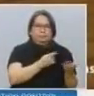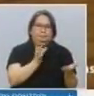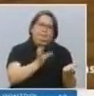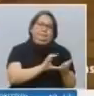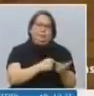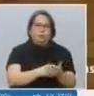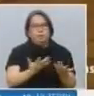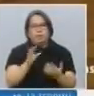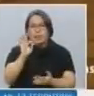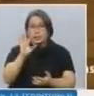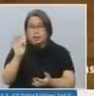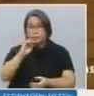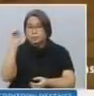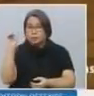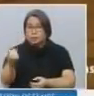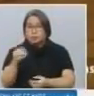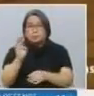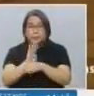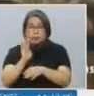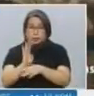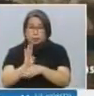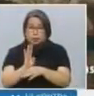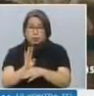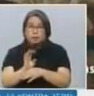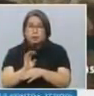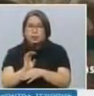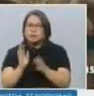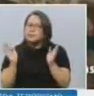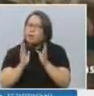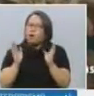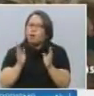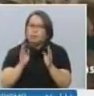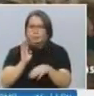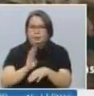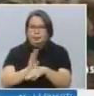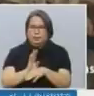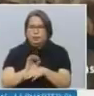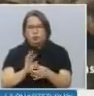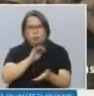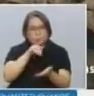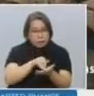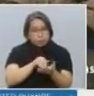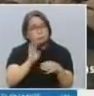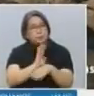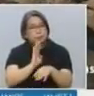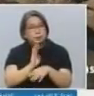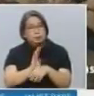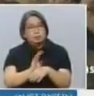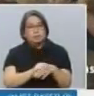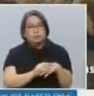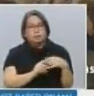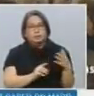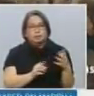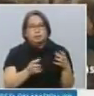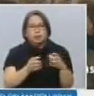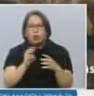than 99% of our businesses are micro, small or medium enterprises and